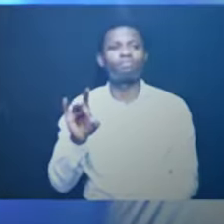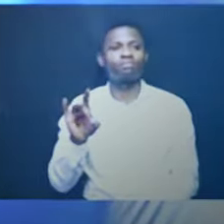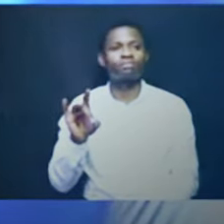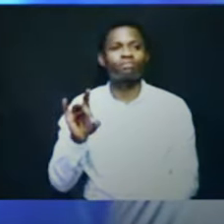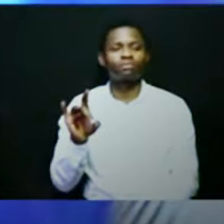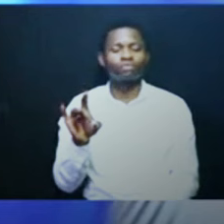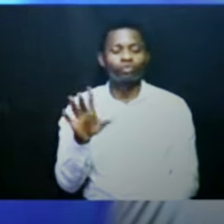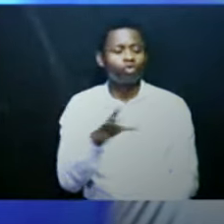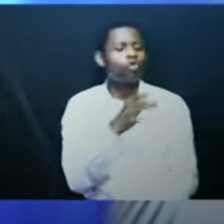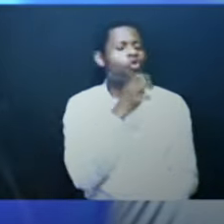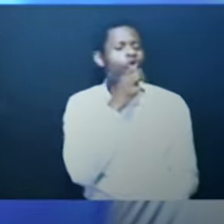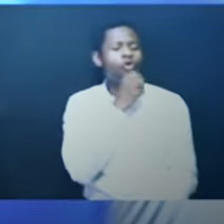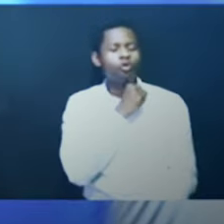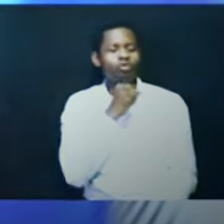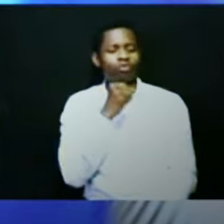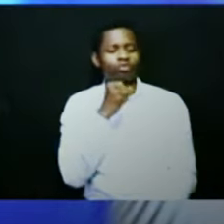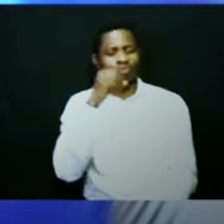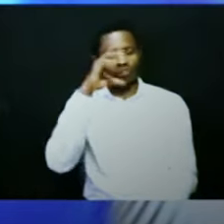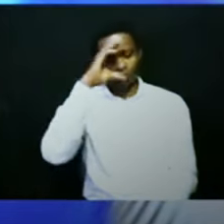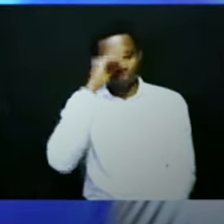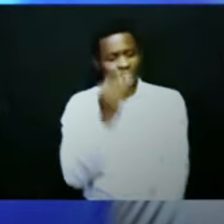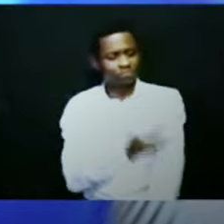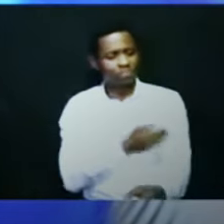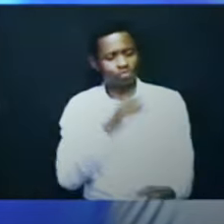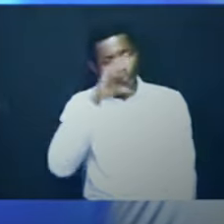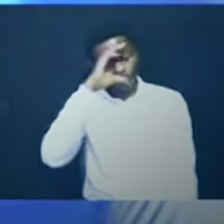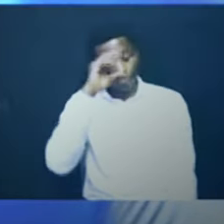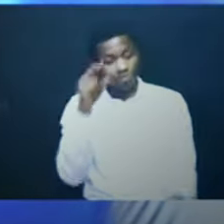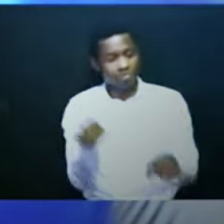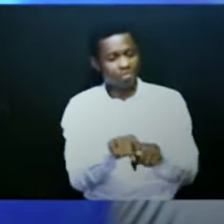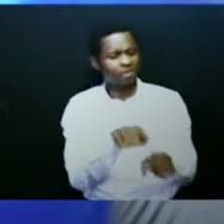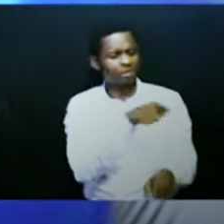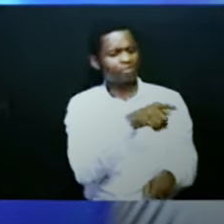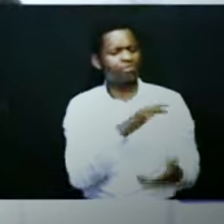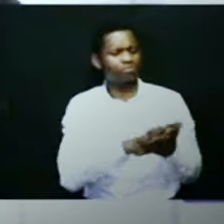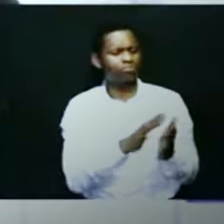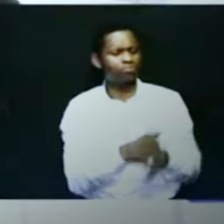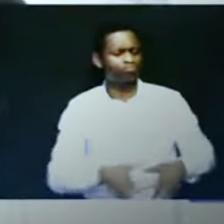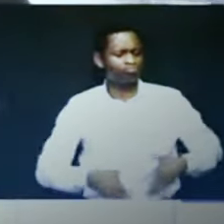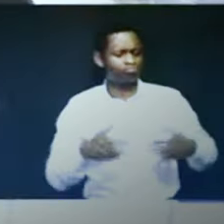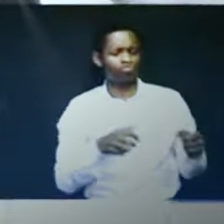The older brother became angry and refused to go in.